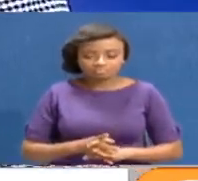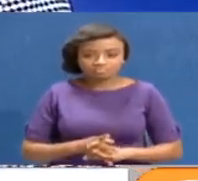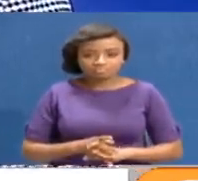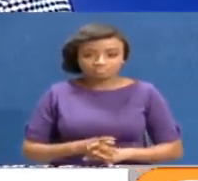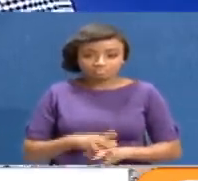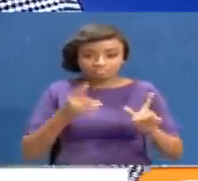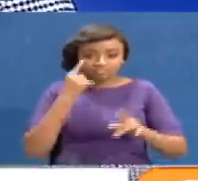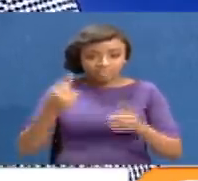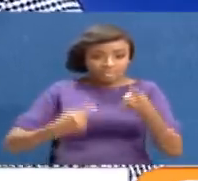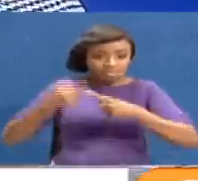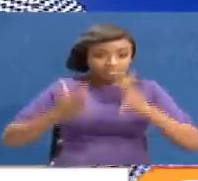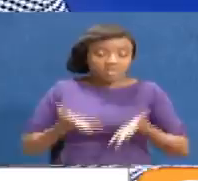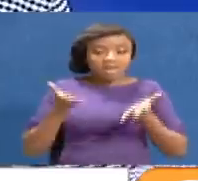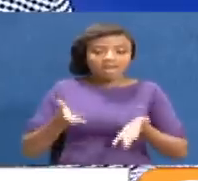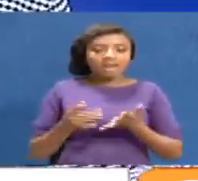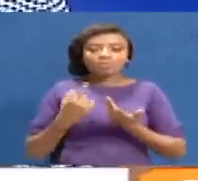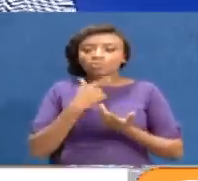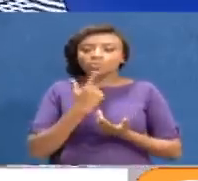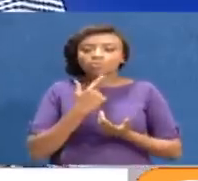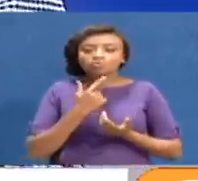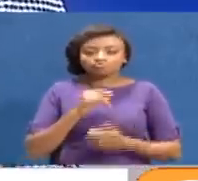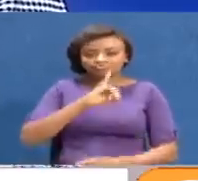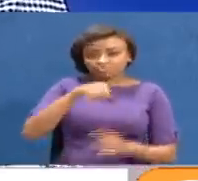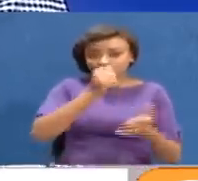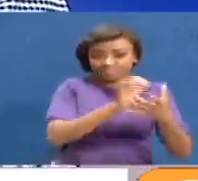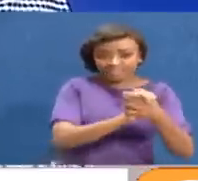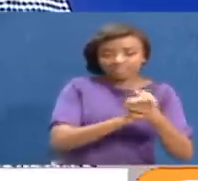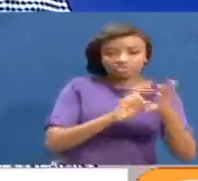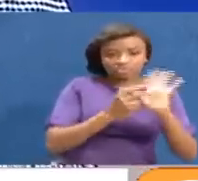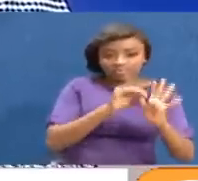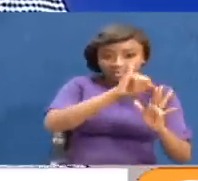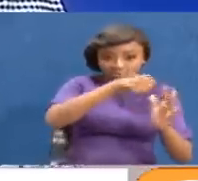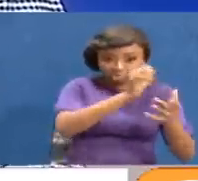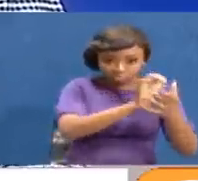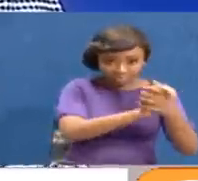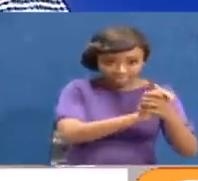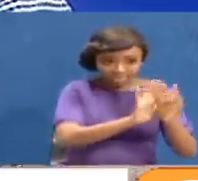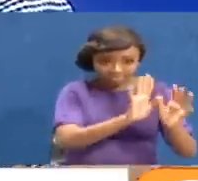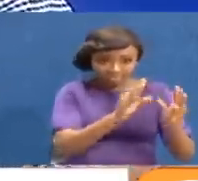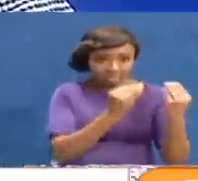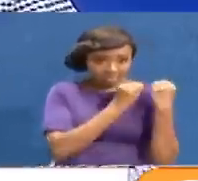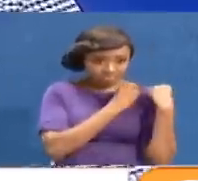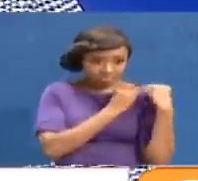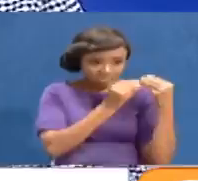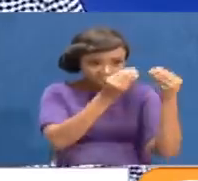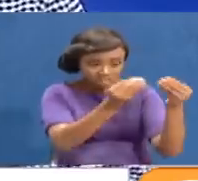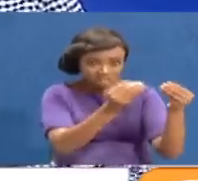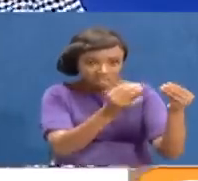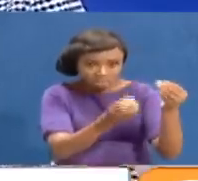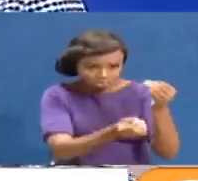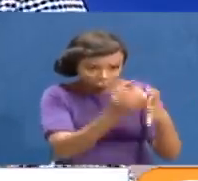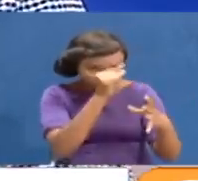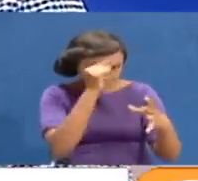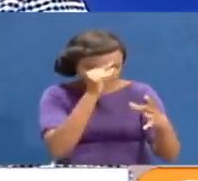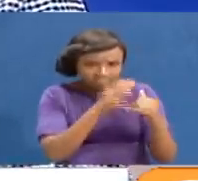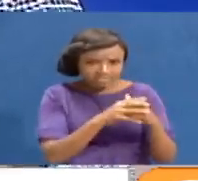this case, will be Jubilee. If we are to repeat these elections as they were. Yeah. So Jubilee takes the responsibility of forming government because mm-hmm. they've